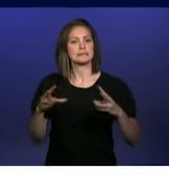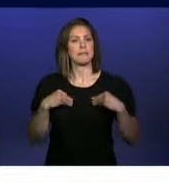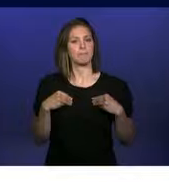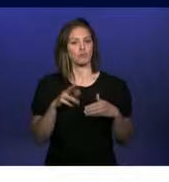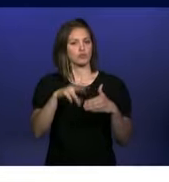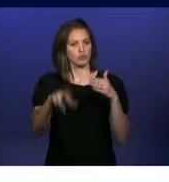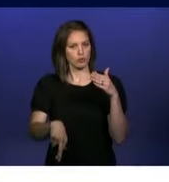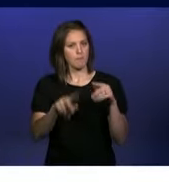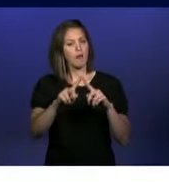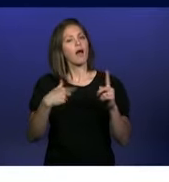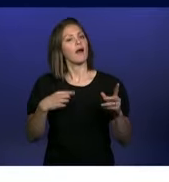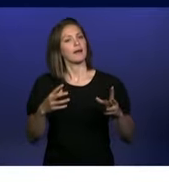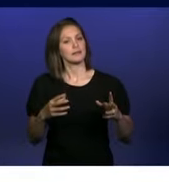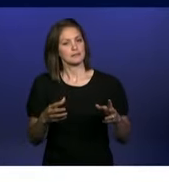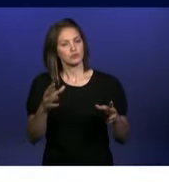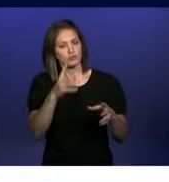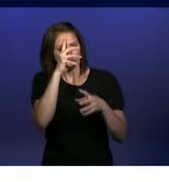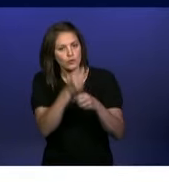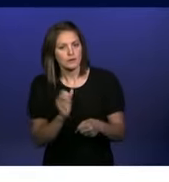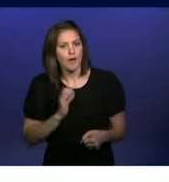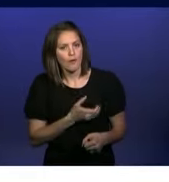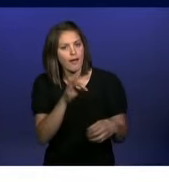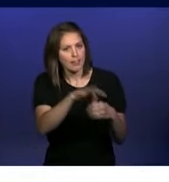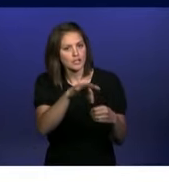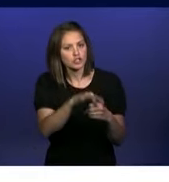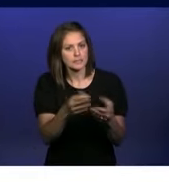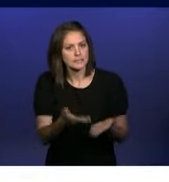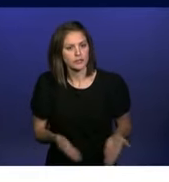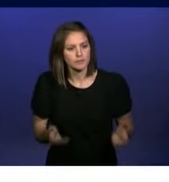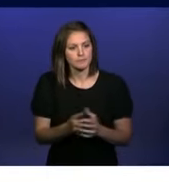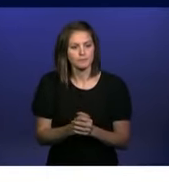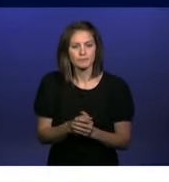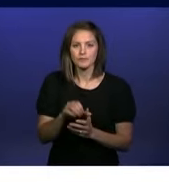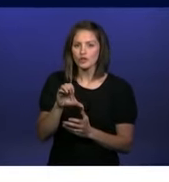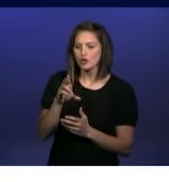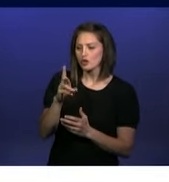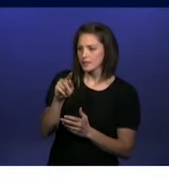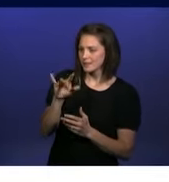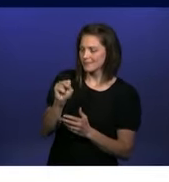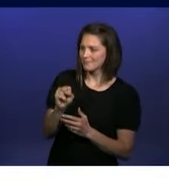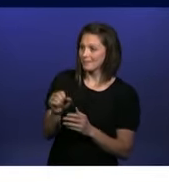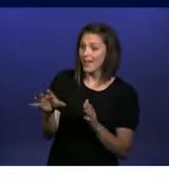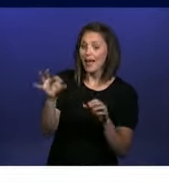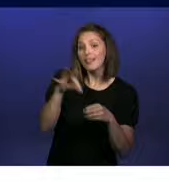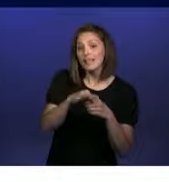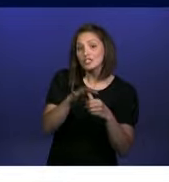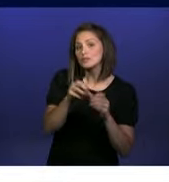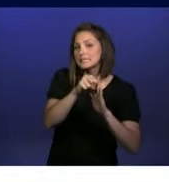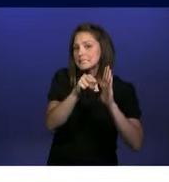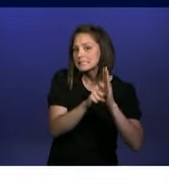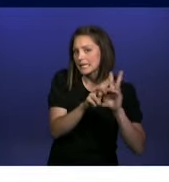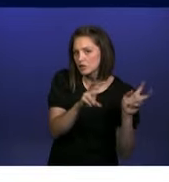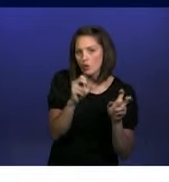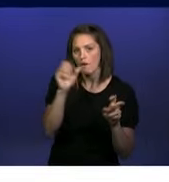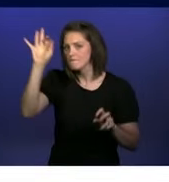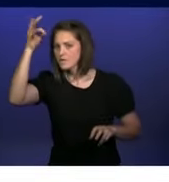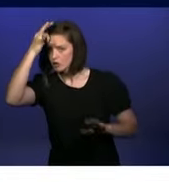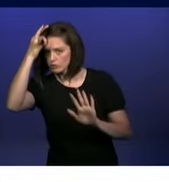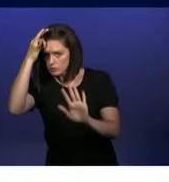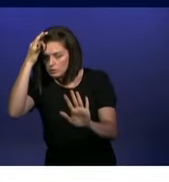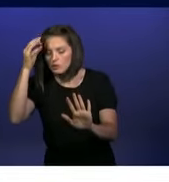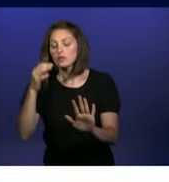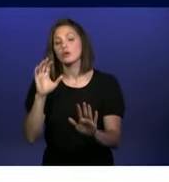Utah. We've got great elections officers Mr. here. Mr. Curtis? Yeah, I have to remind people, elections are a state issue, not a federal issue.